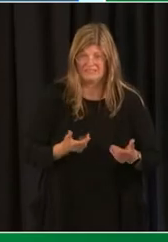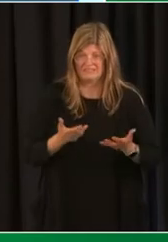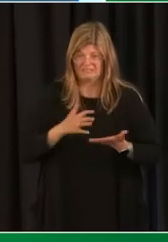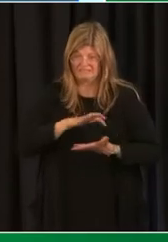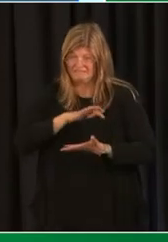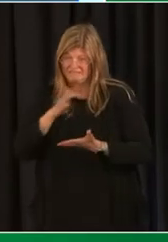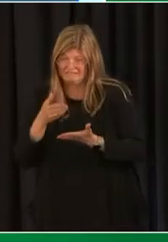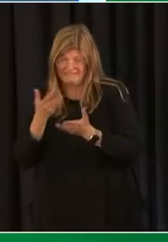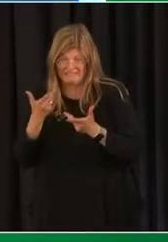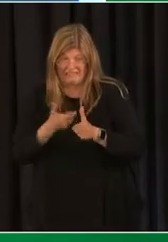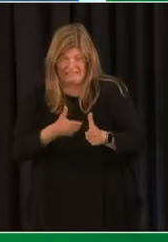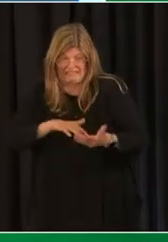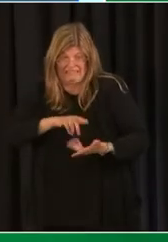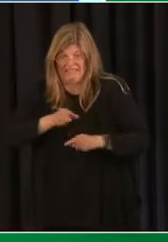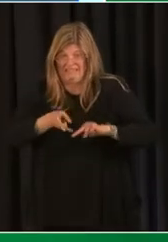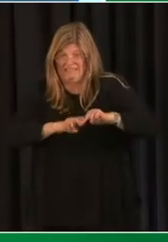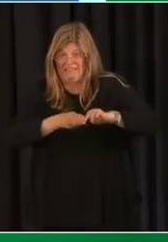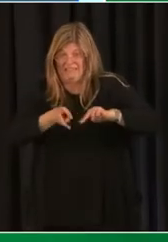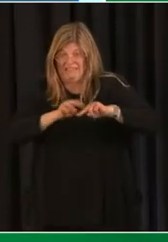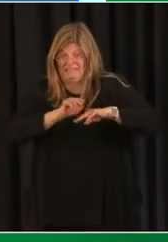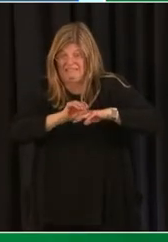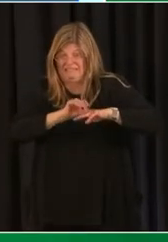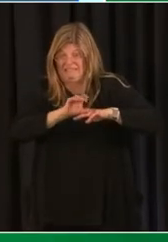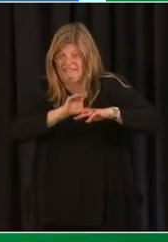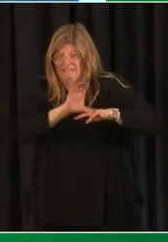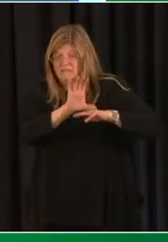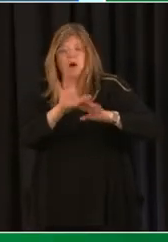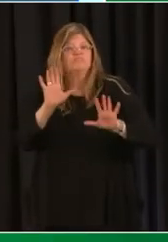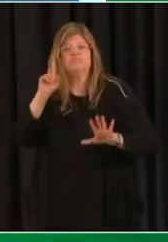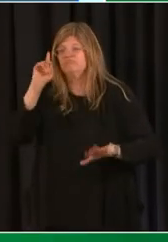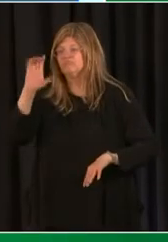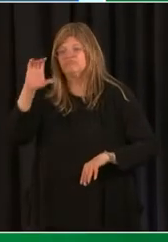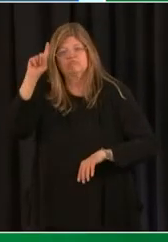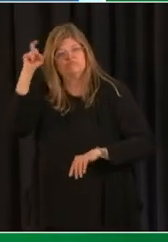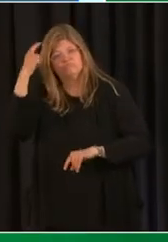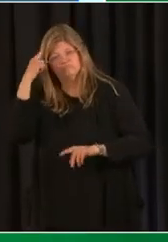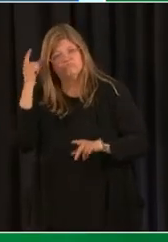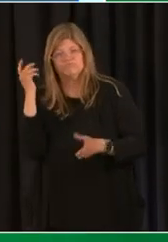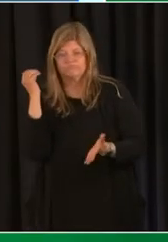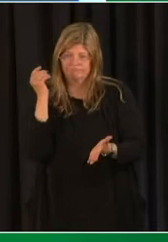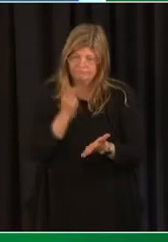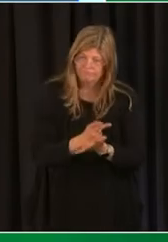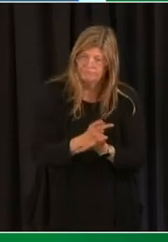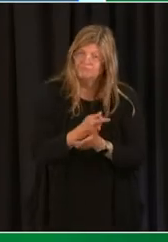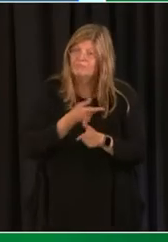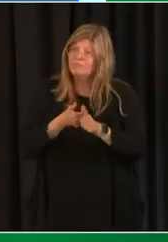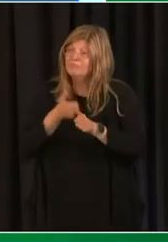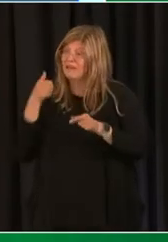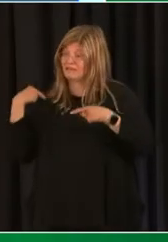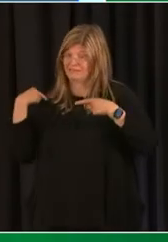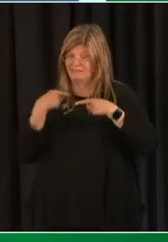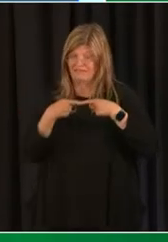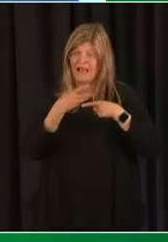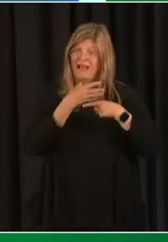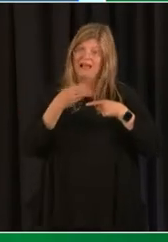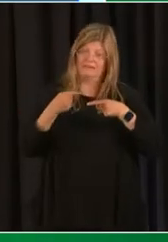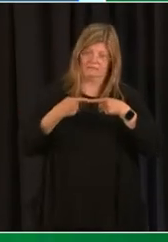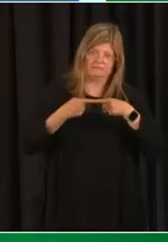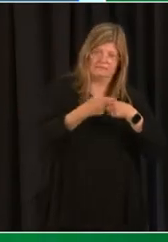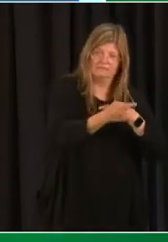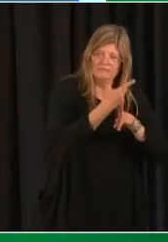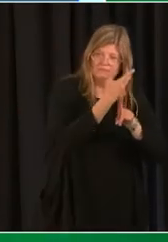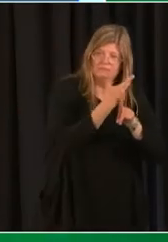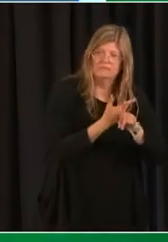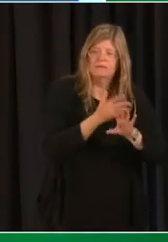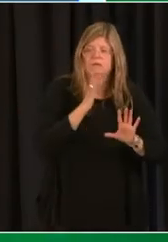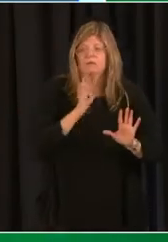amount of back rent. So I'm really grateful to the program, and I'm thankful to be able to continue to be a resident here at